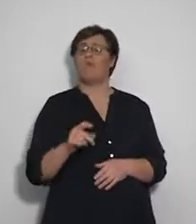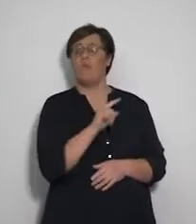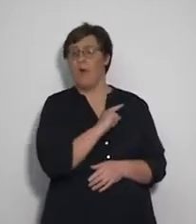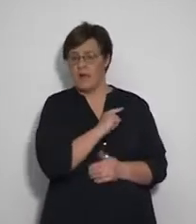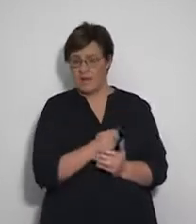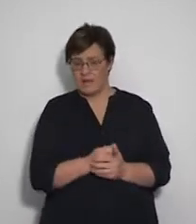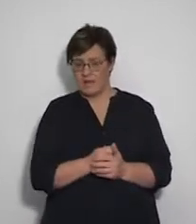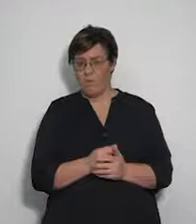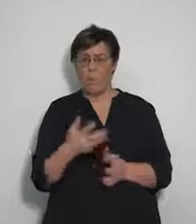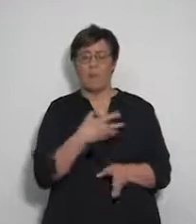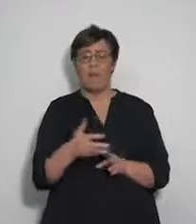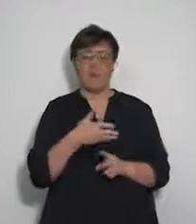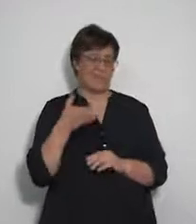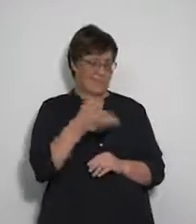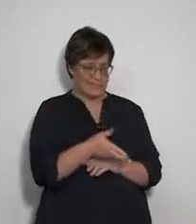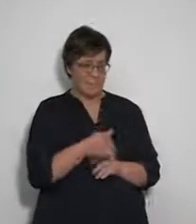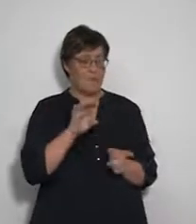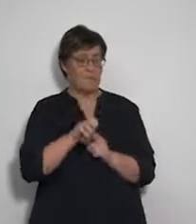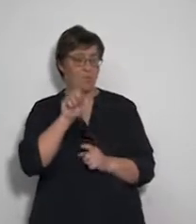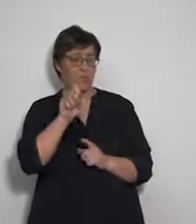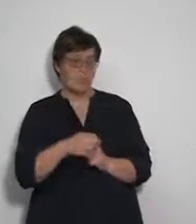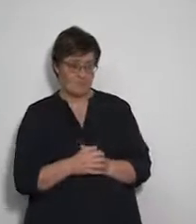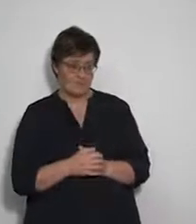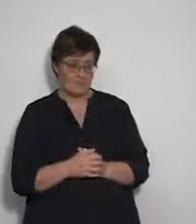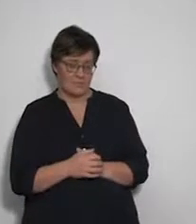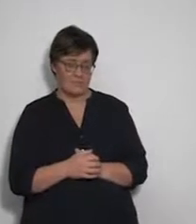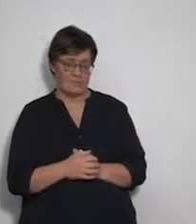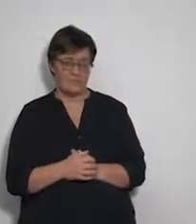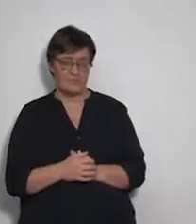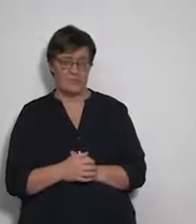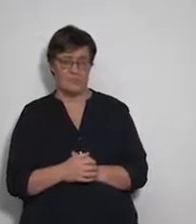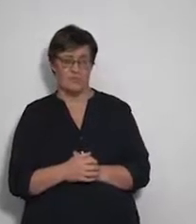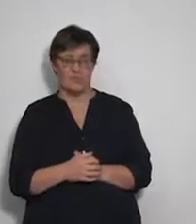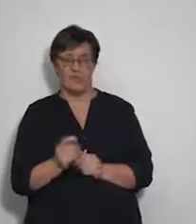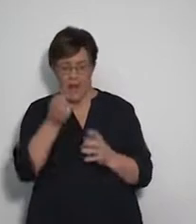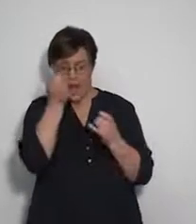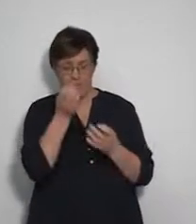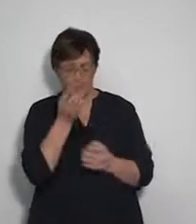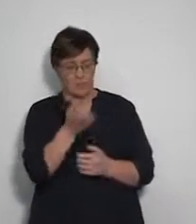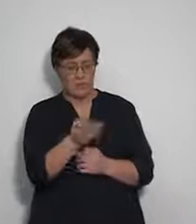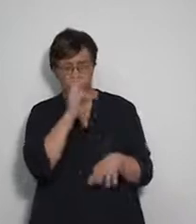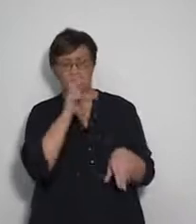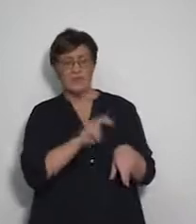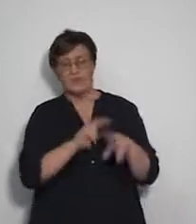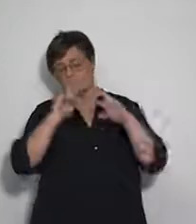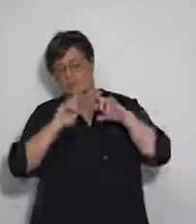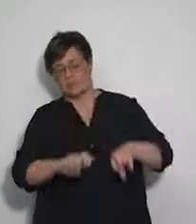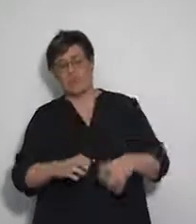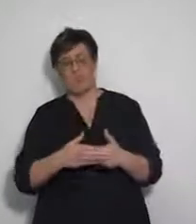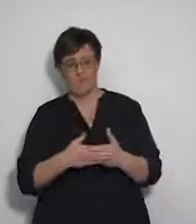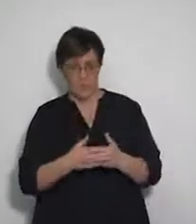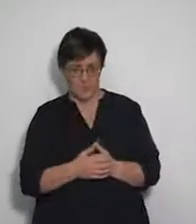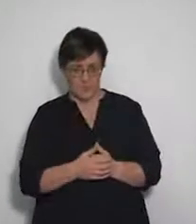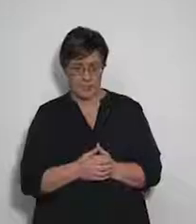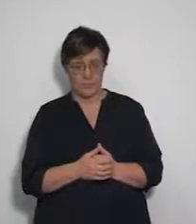or her reason, the reason for the blood having been on the window pane. And those are, again, information that we need to further investigate